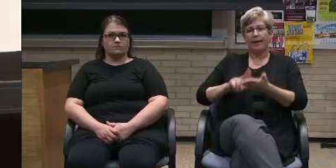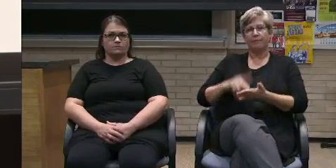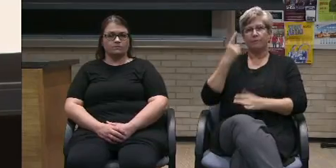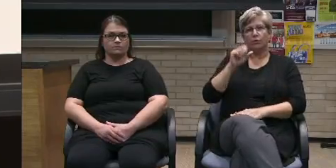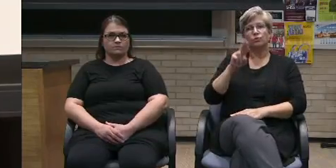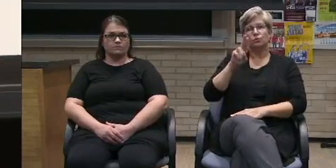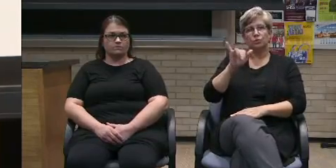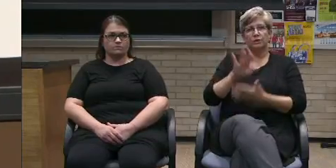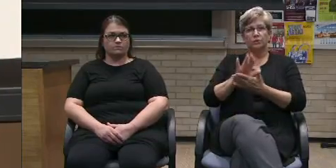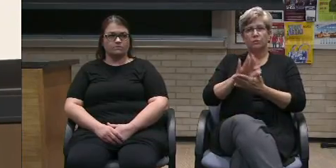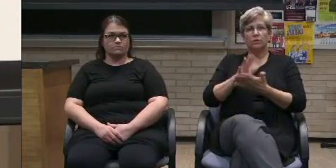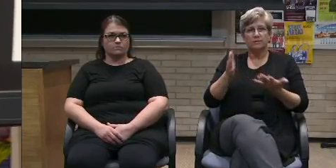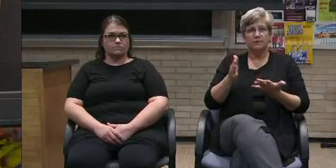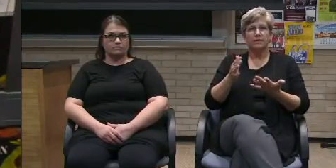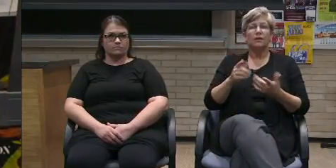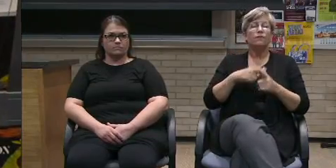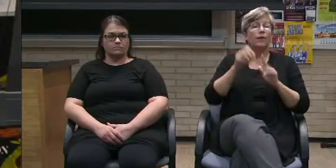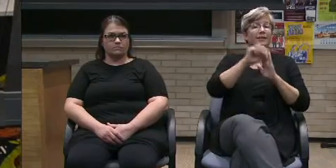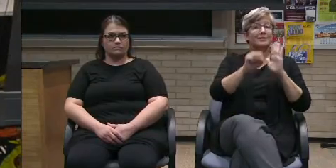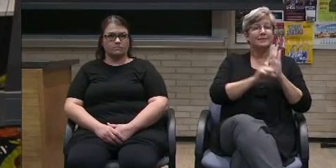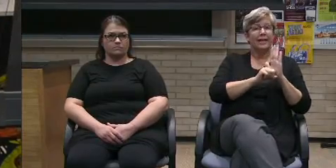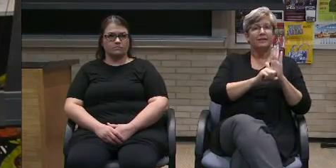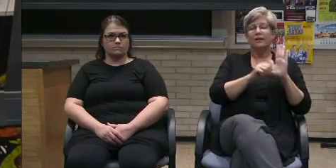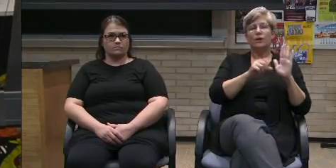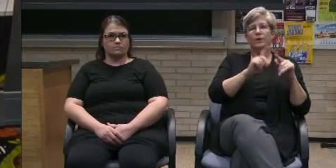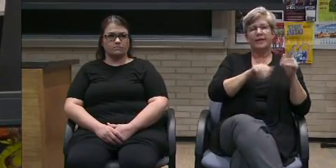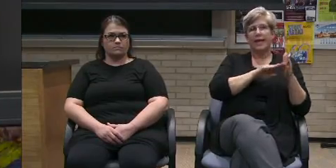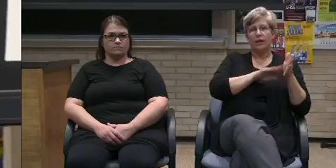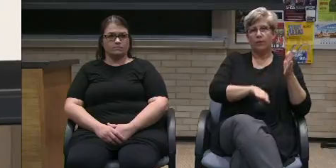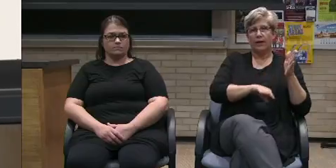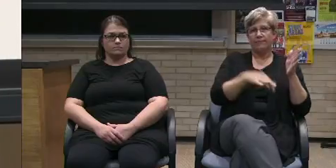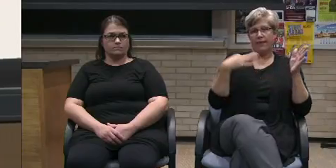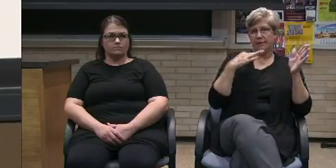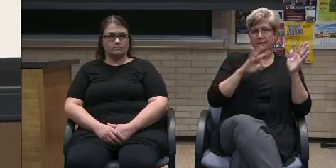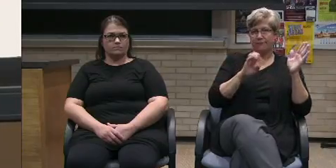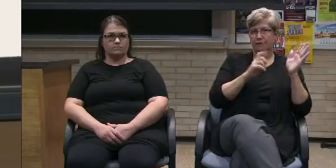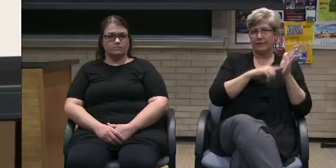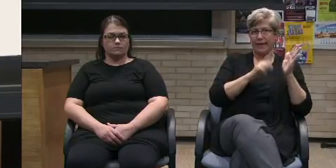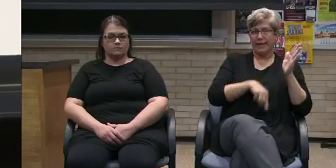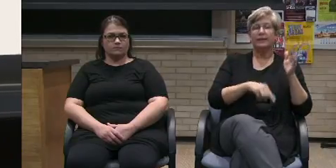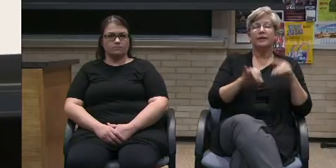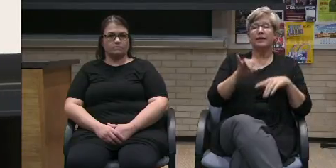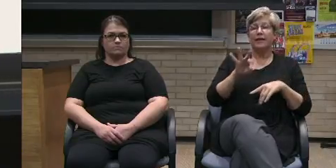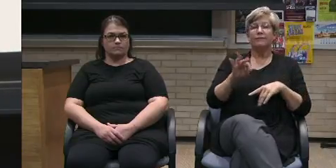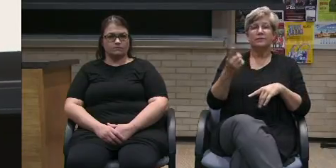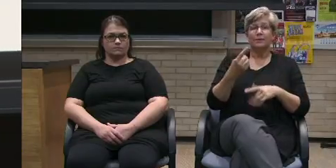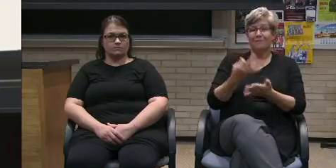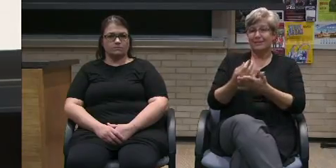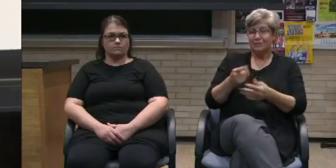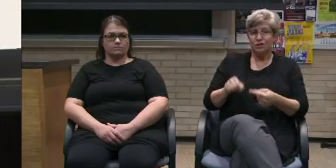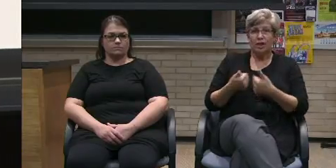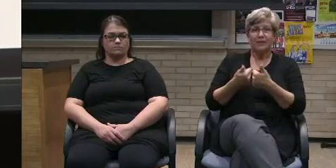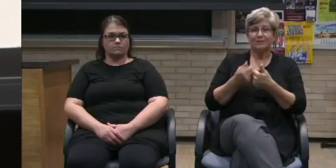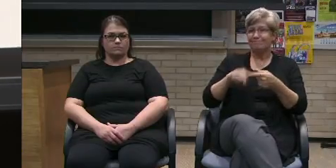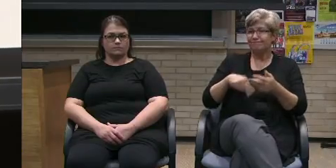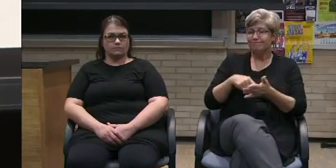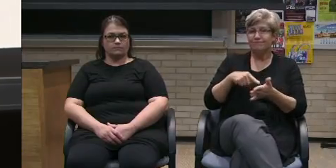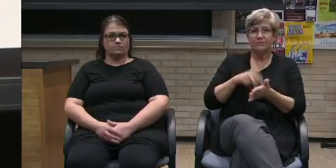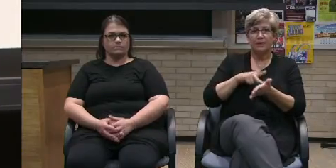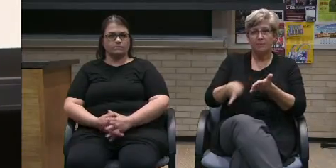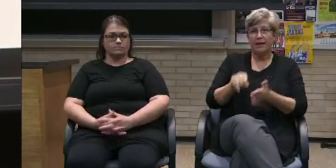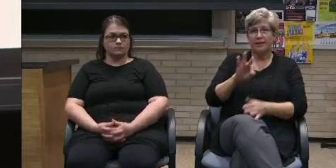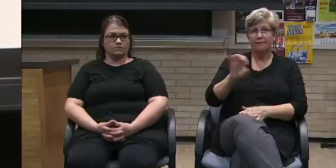ops, we can't waive the tuition or the application fee. If we have someone who's challenged and they can't afford to pay the app